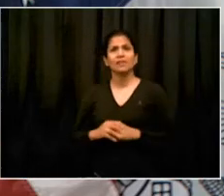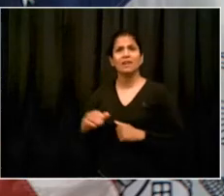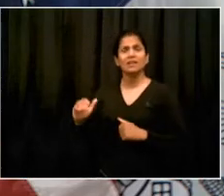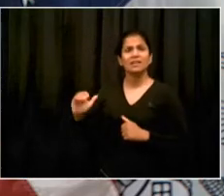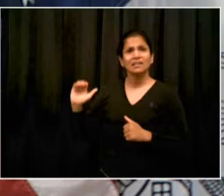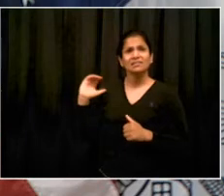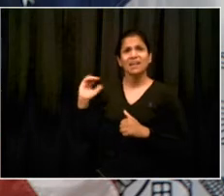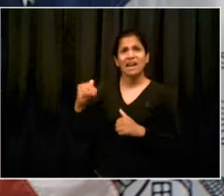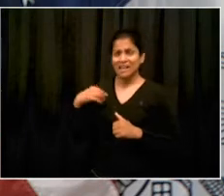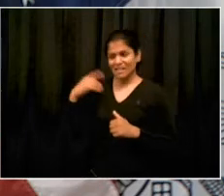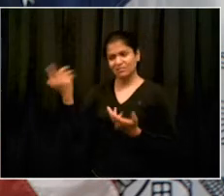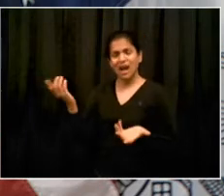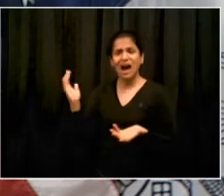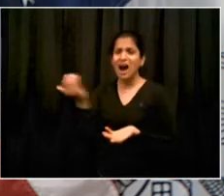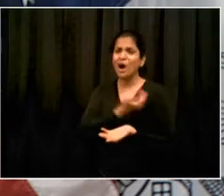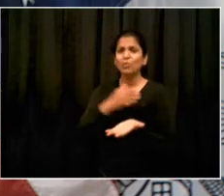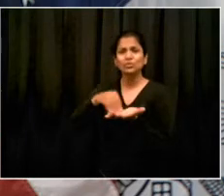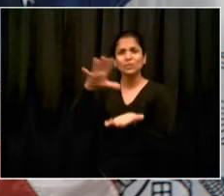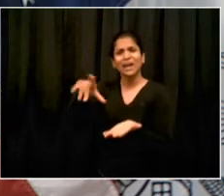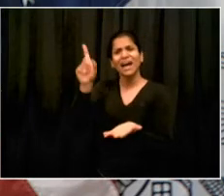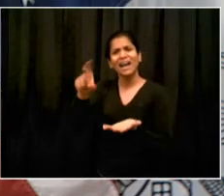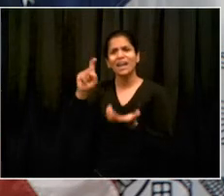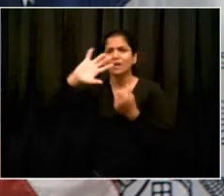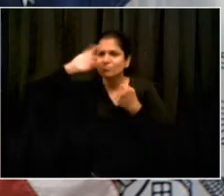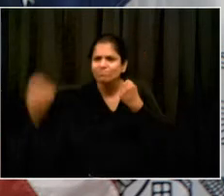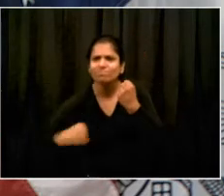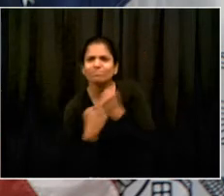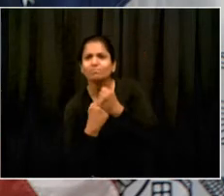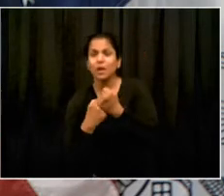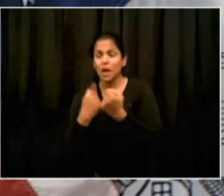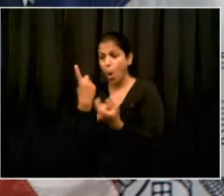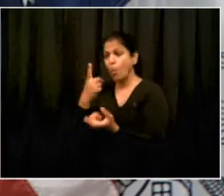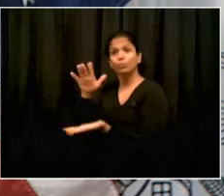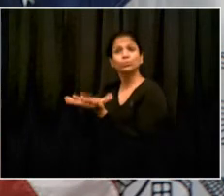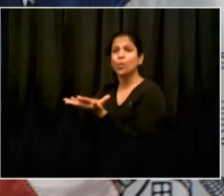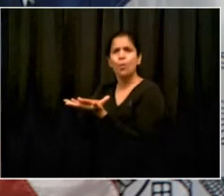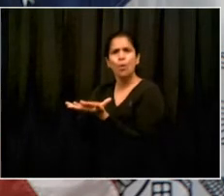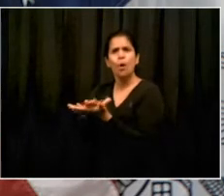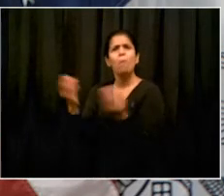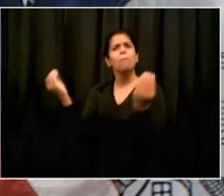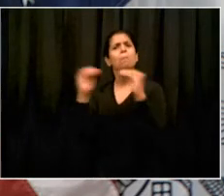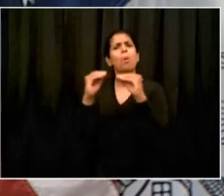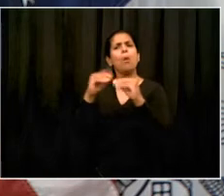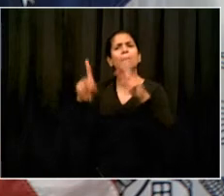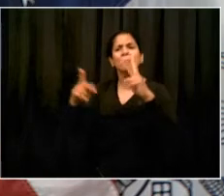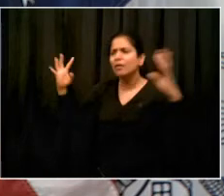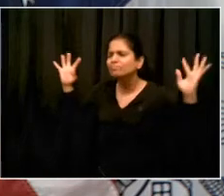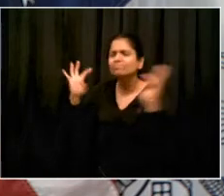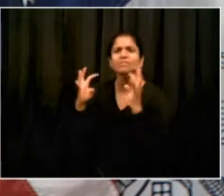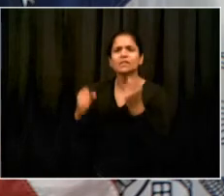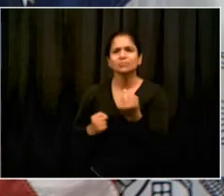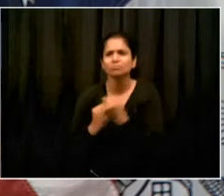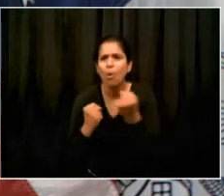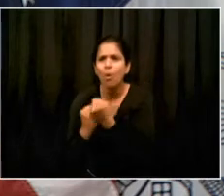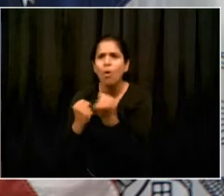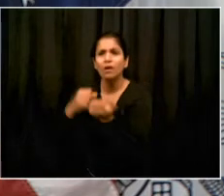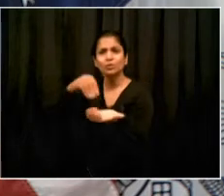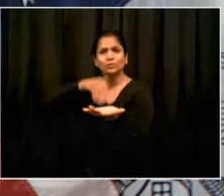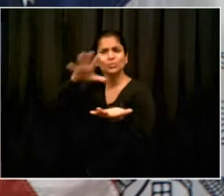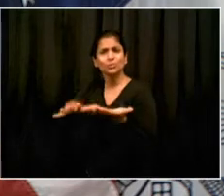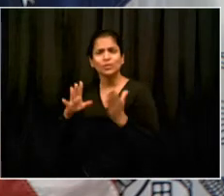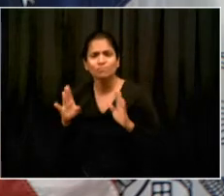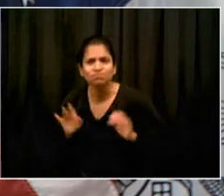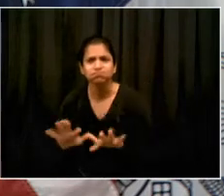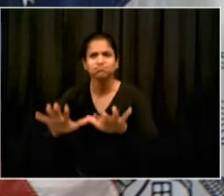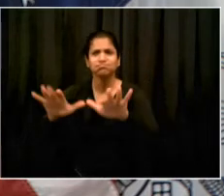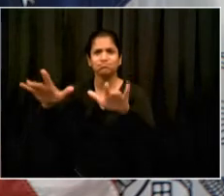Learning Bridges Initiative, and give you an update on that, because this is free, safe care and